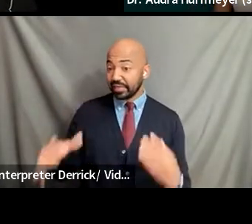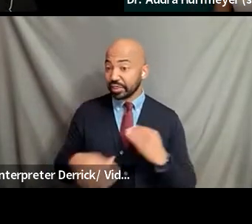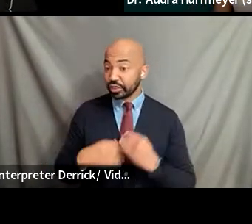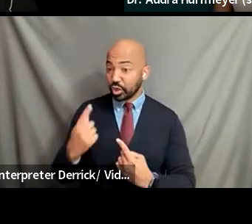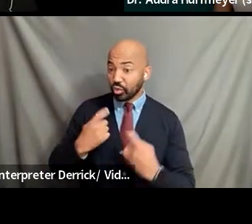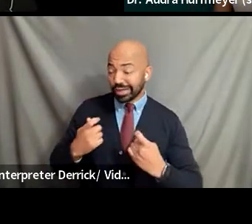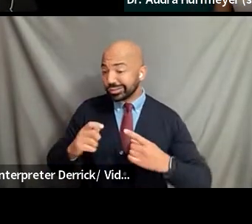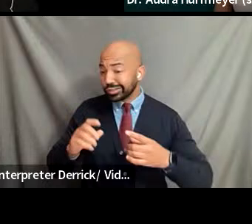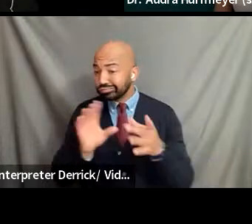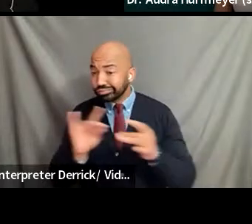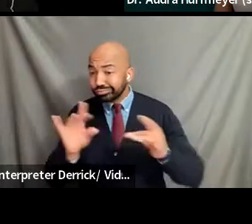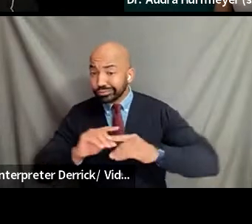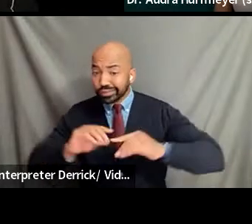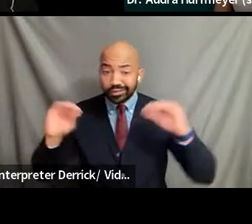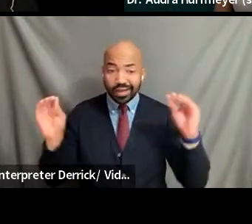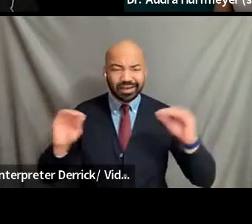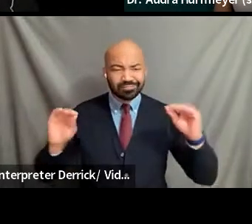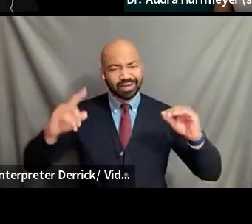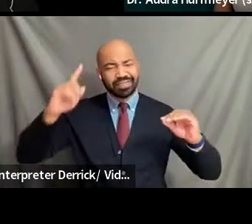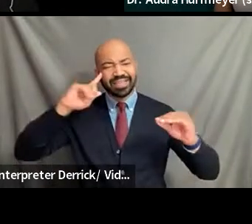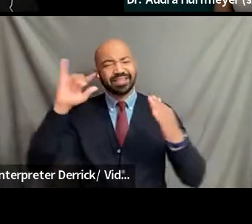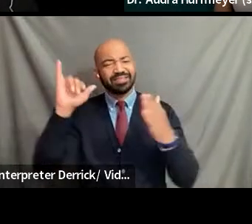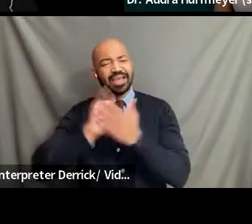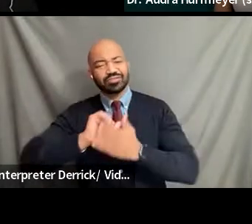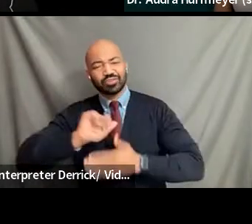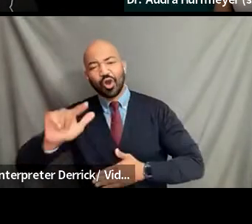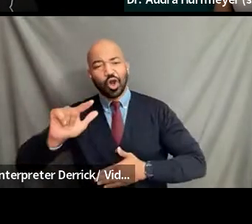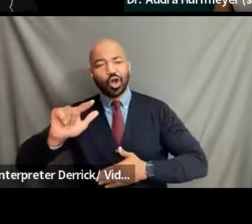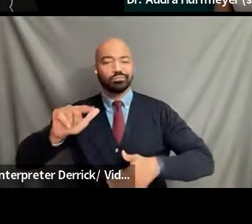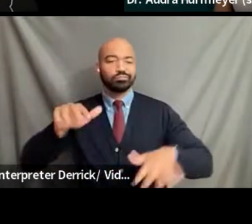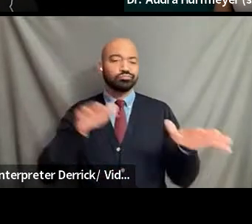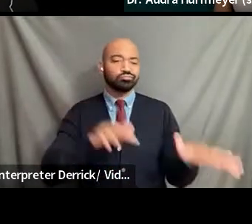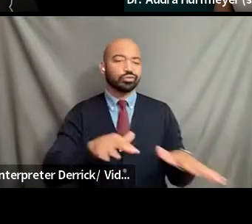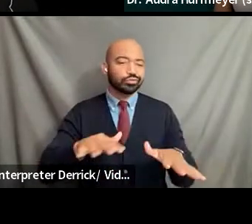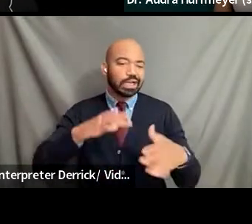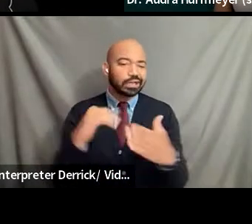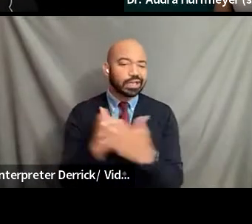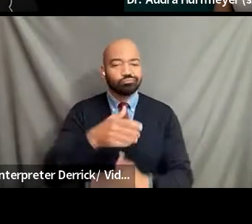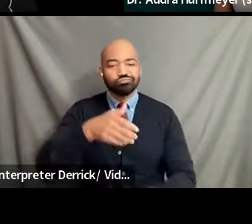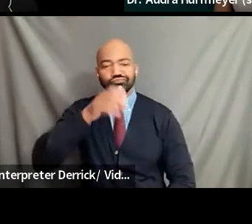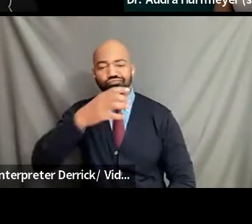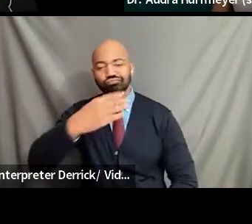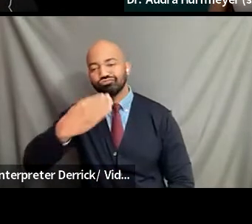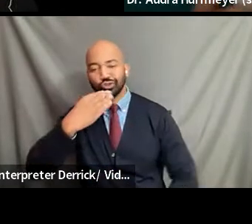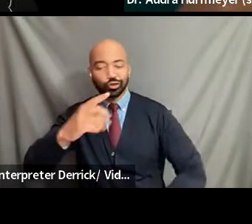questions. Okay, I think that's it. Go chill, go get some nourishment, and then join us back for BIMS